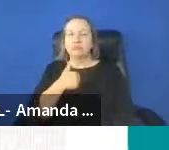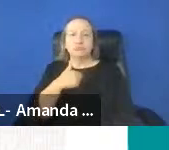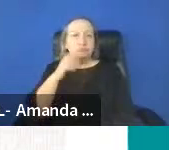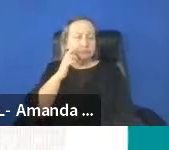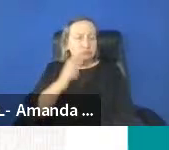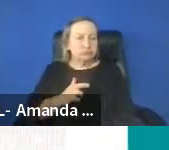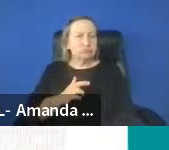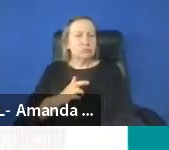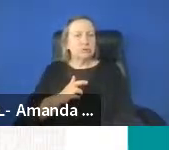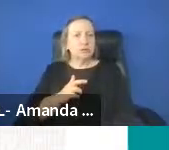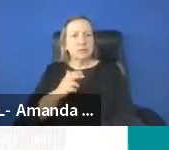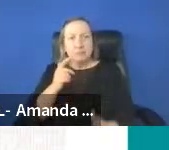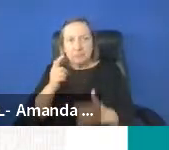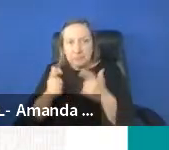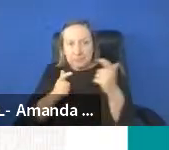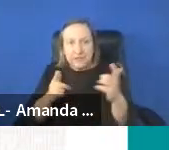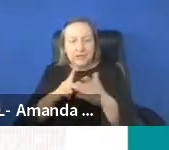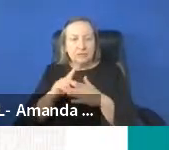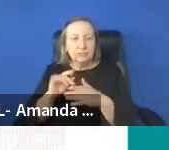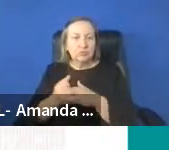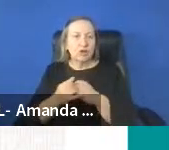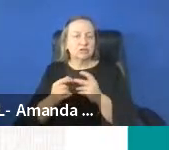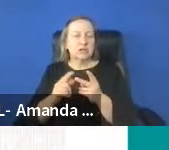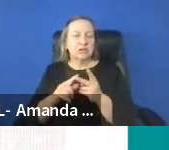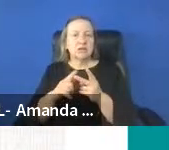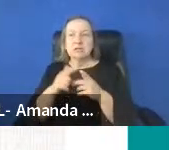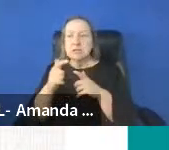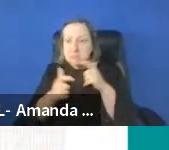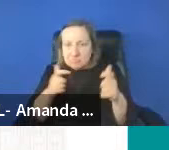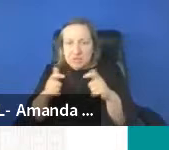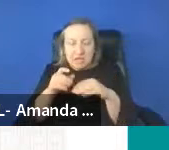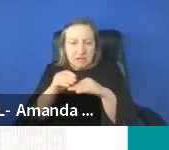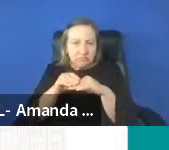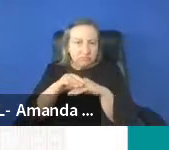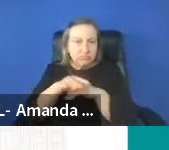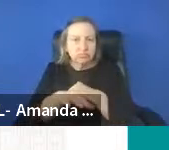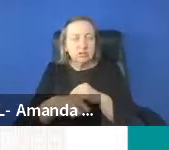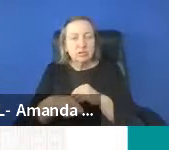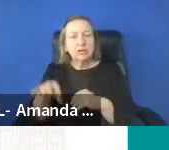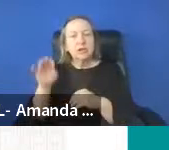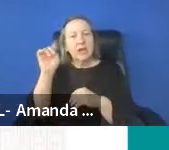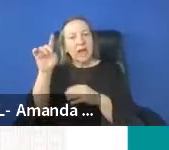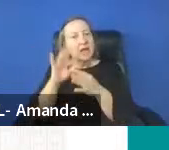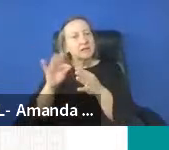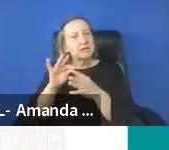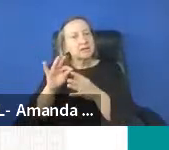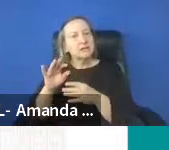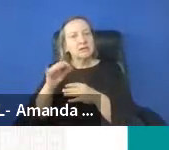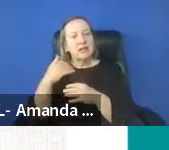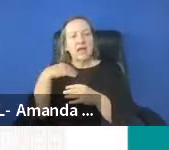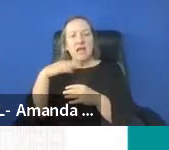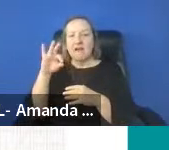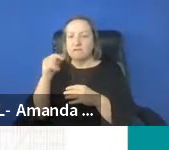a huge, huge project this is, what a huge impact. And when Ed said, there's a fog of